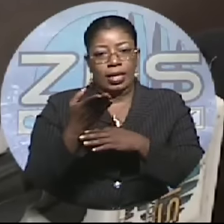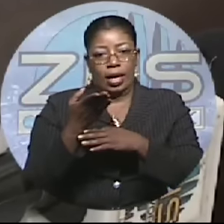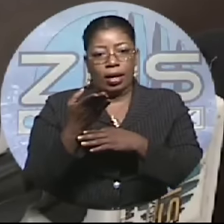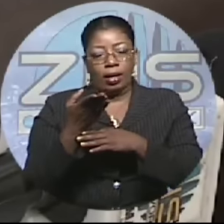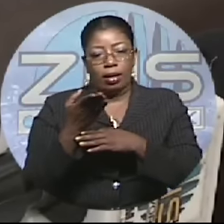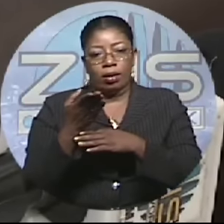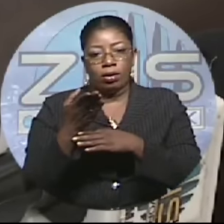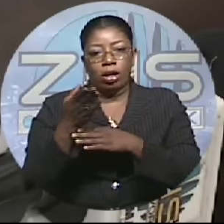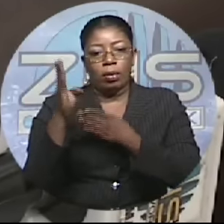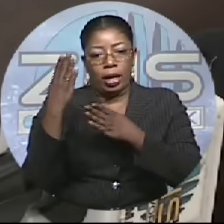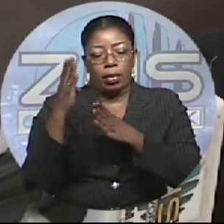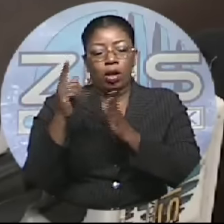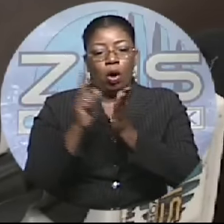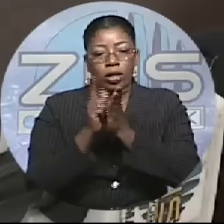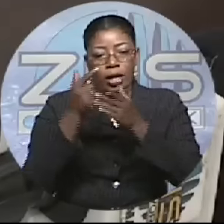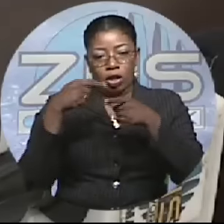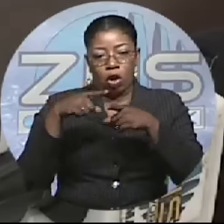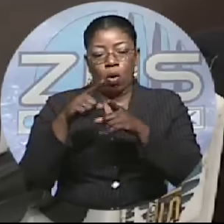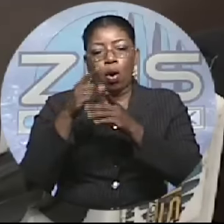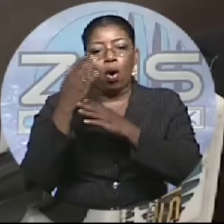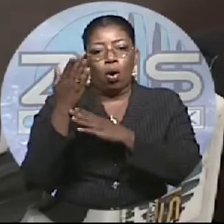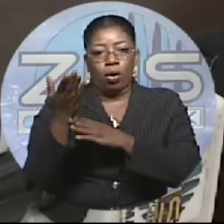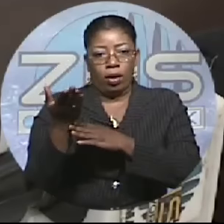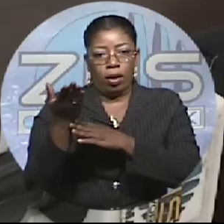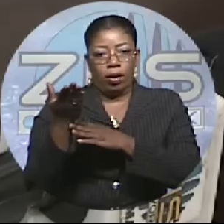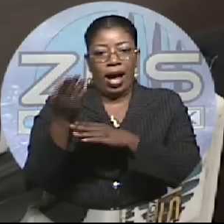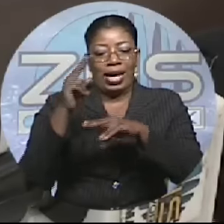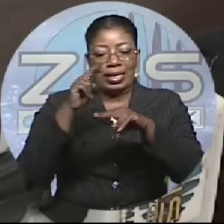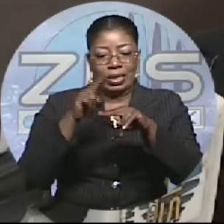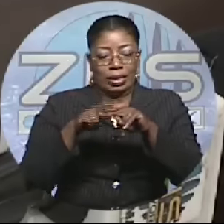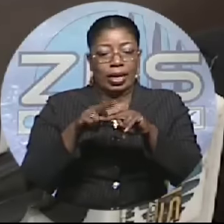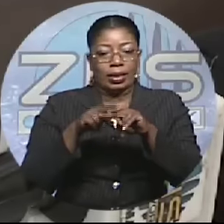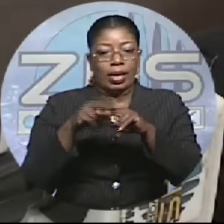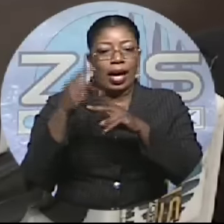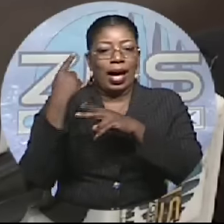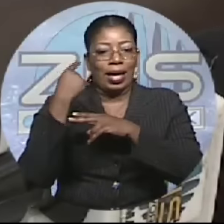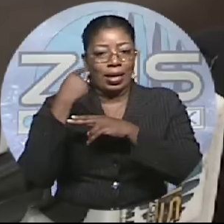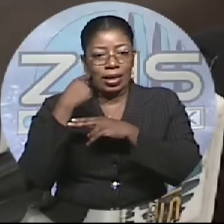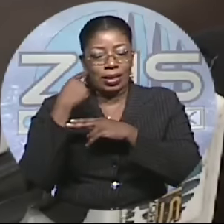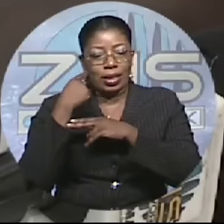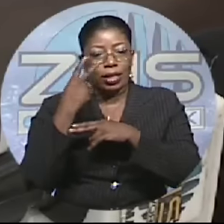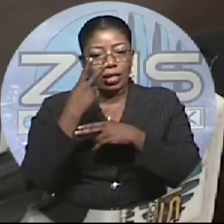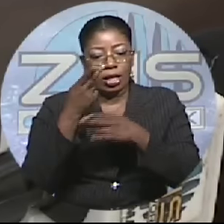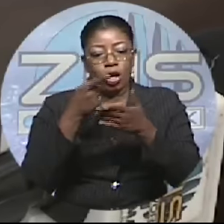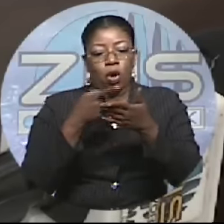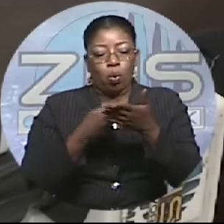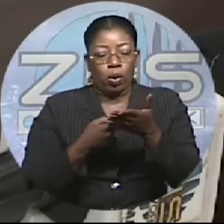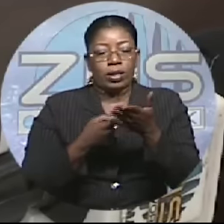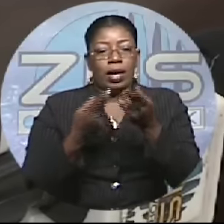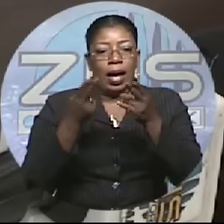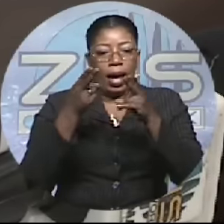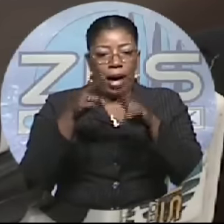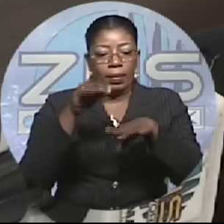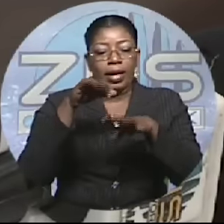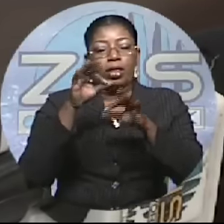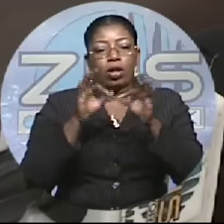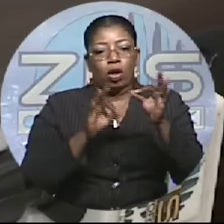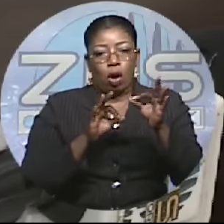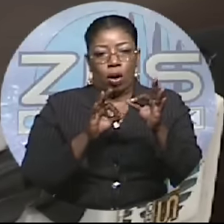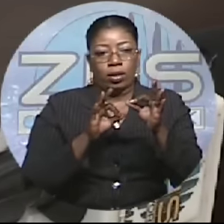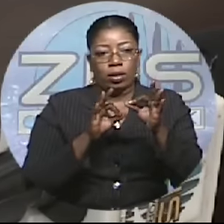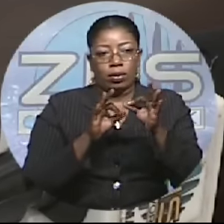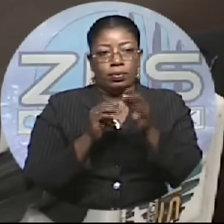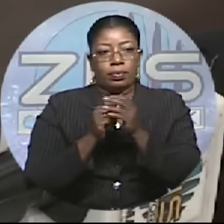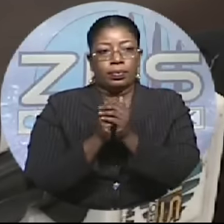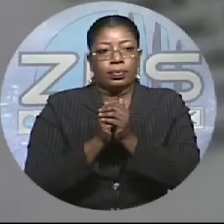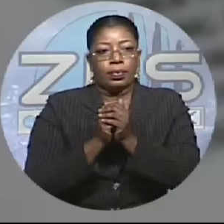call watching briefs. May not be able to have rights of audience, but certainly we can watch and monitor, and that happens all